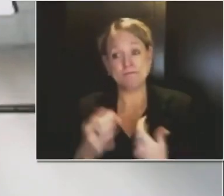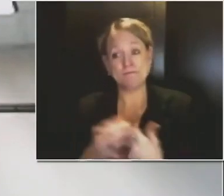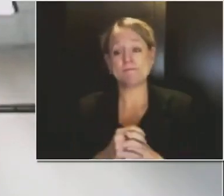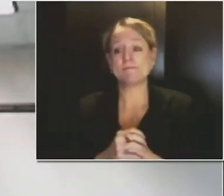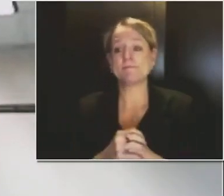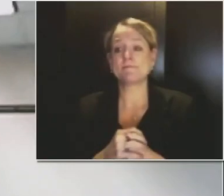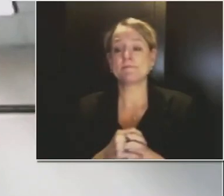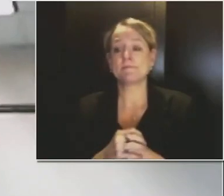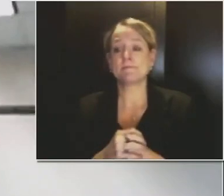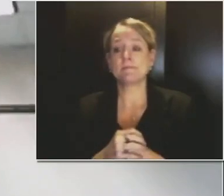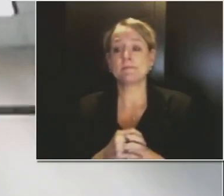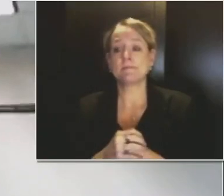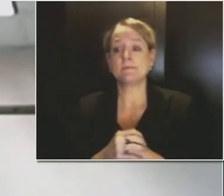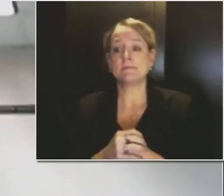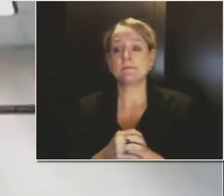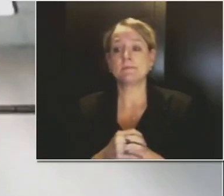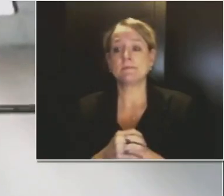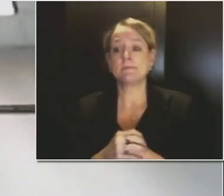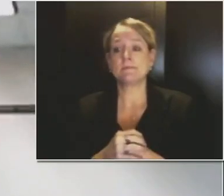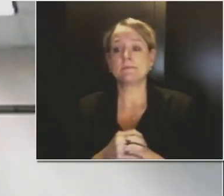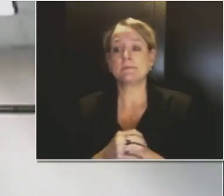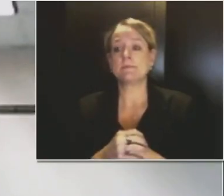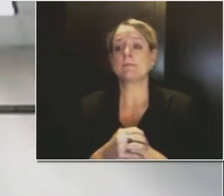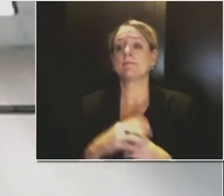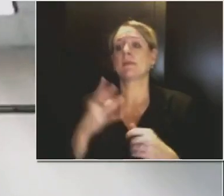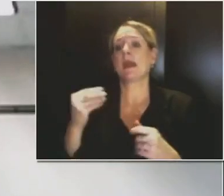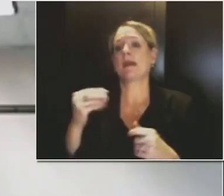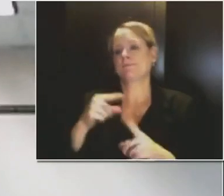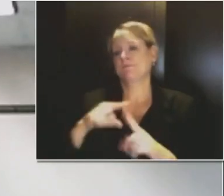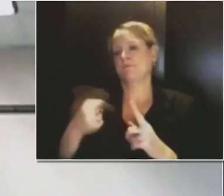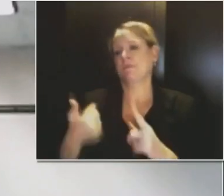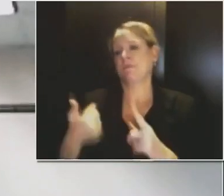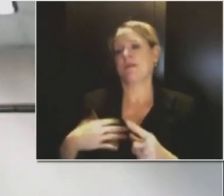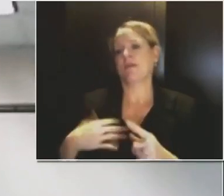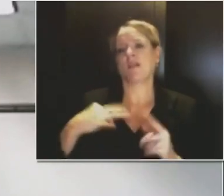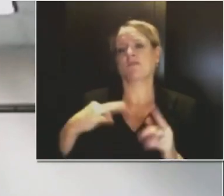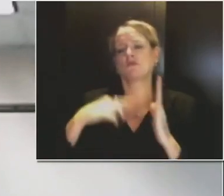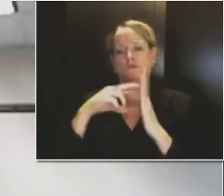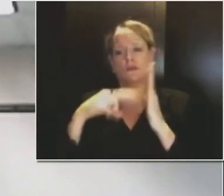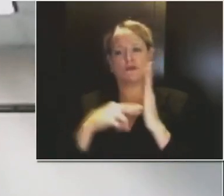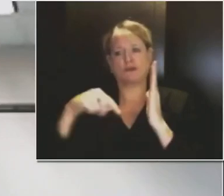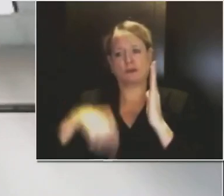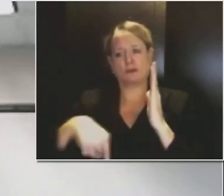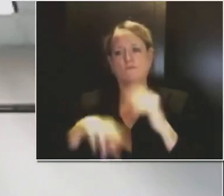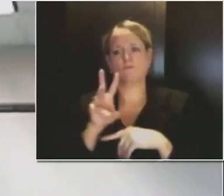in facilities where they had high levels of staff who were infected.